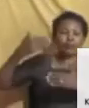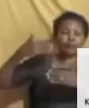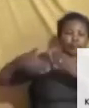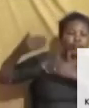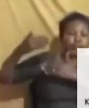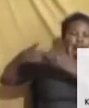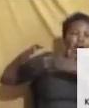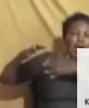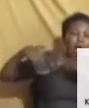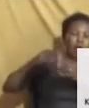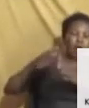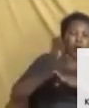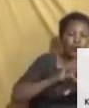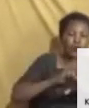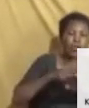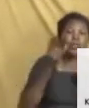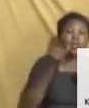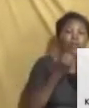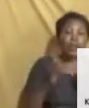independence?